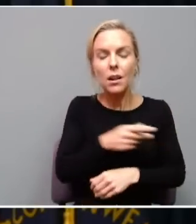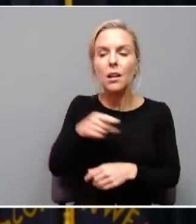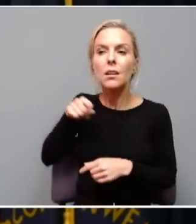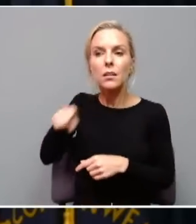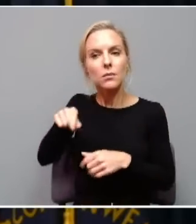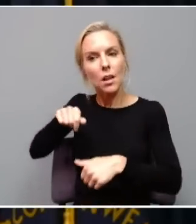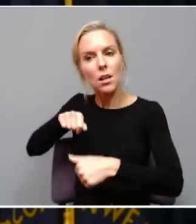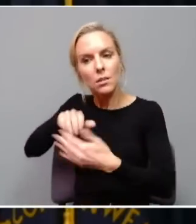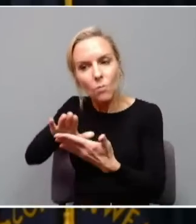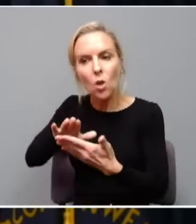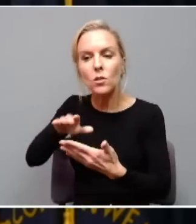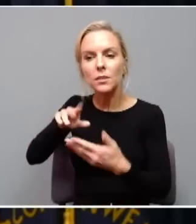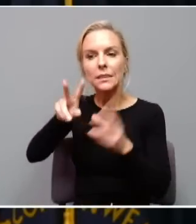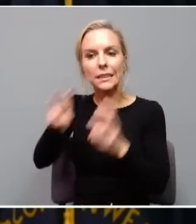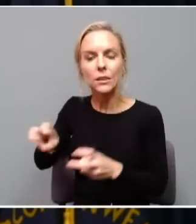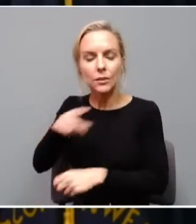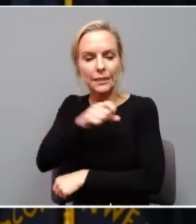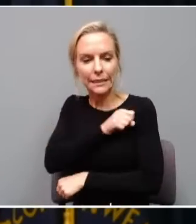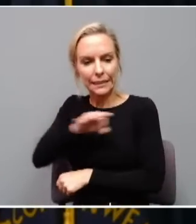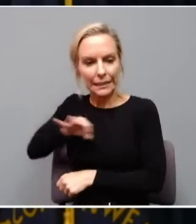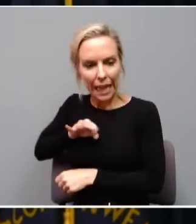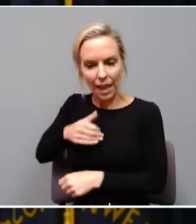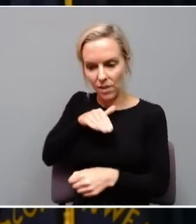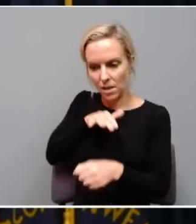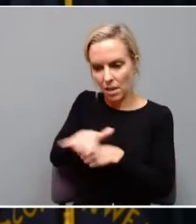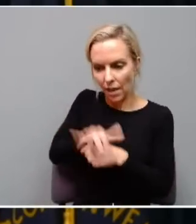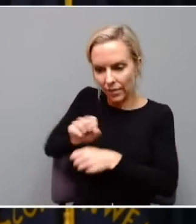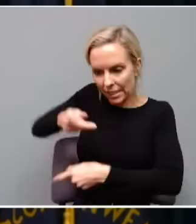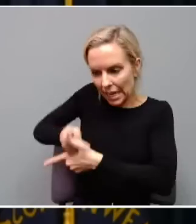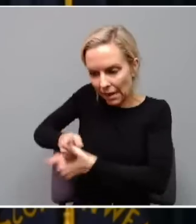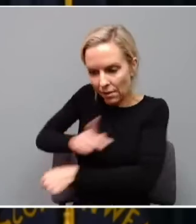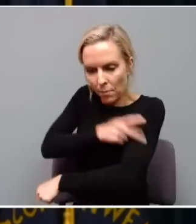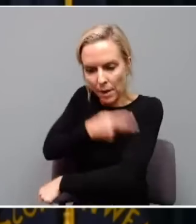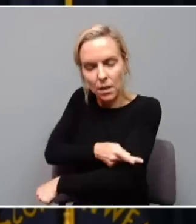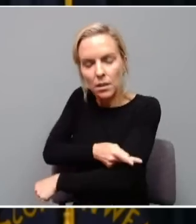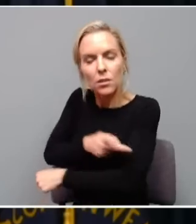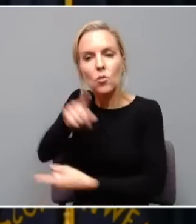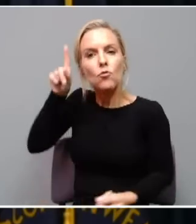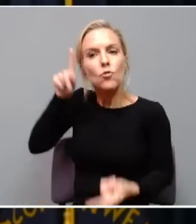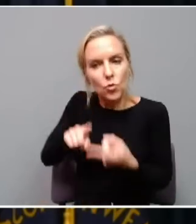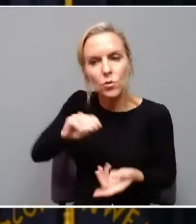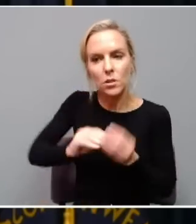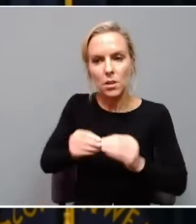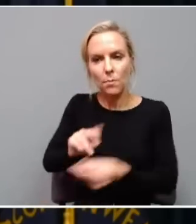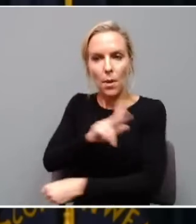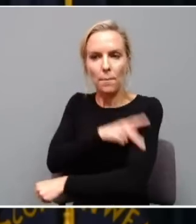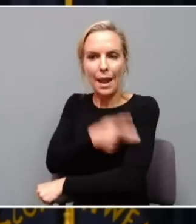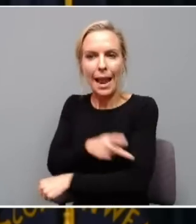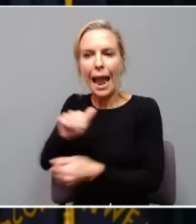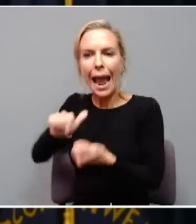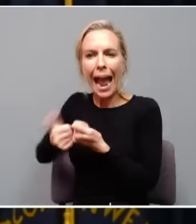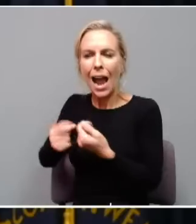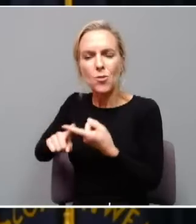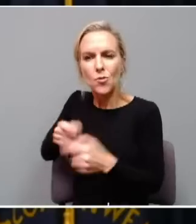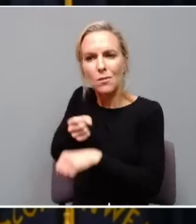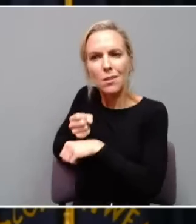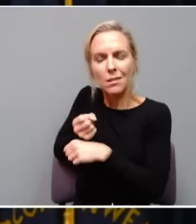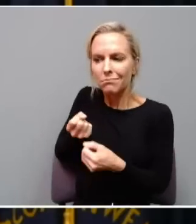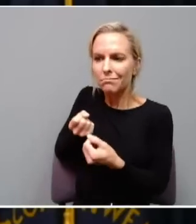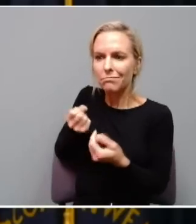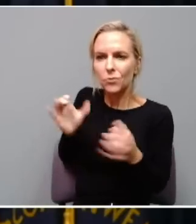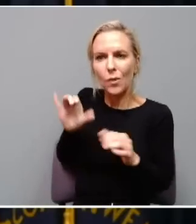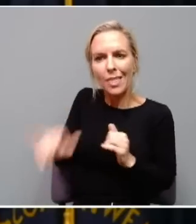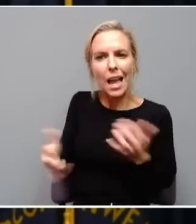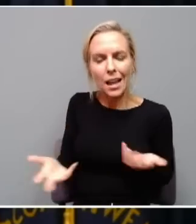staffing, having enough people for enough patients, is to reduce the number of patients. You can do that two ways. You can get vaccinated and you can